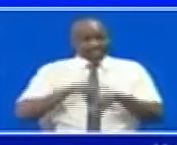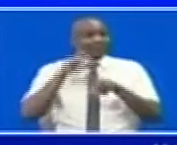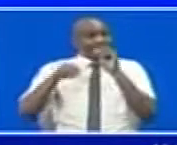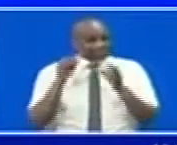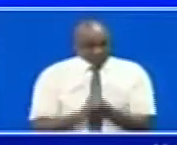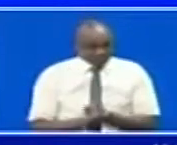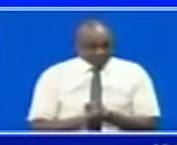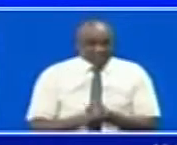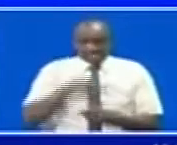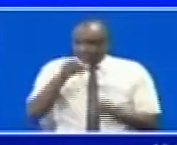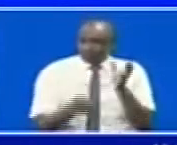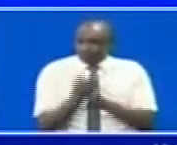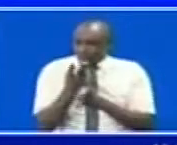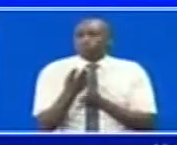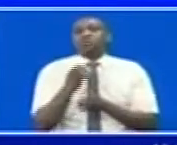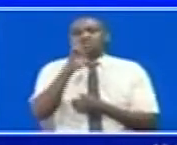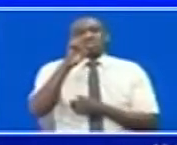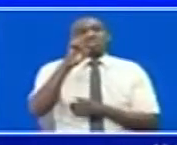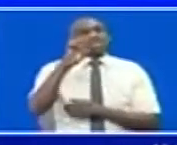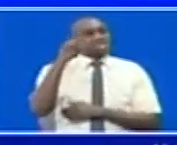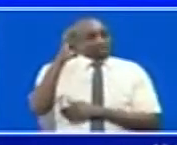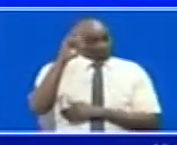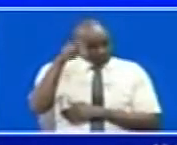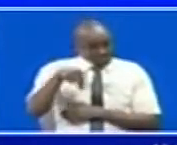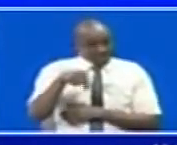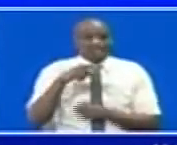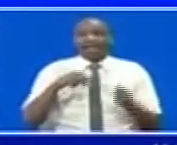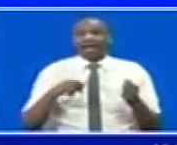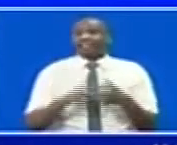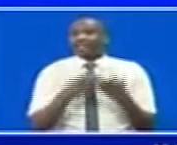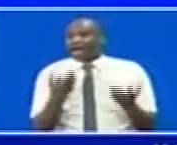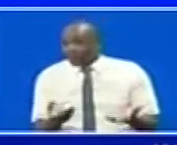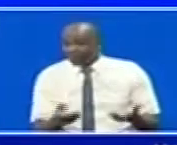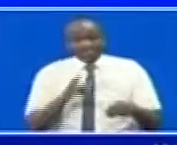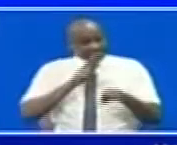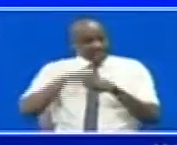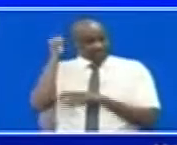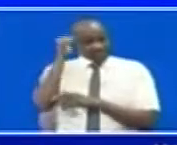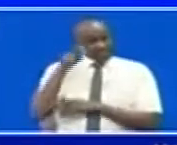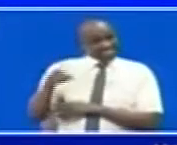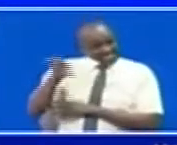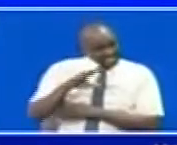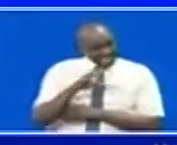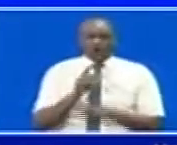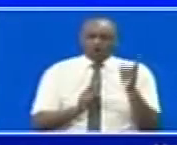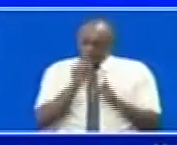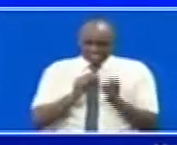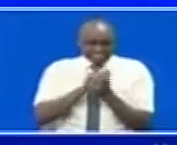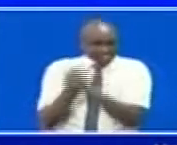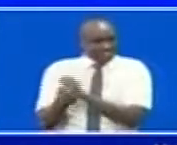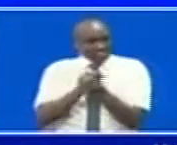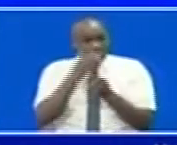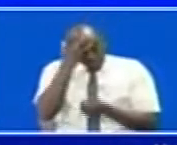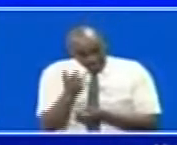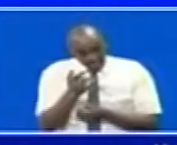election. The launch of the EFP party in Mandera town comes at a time when politics in the county is fast changing due to the role